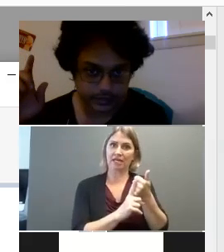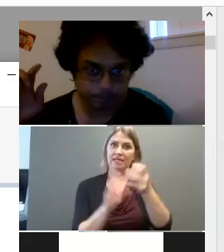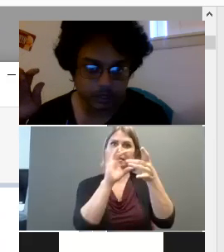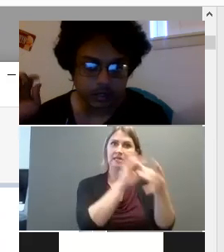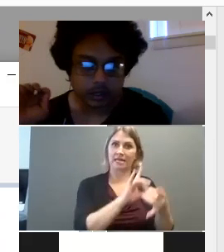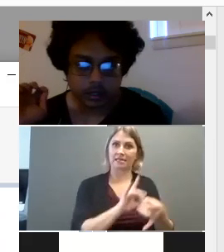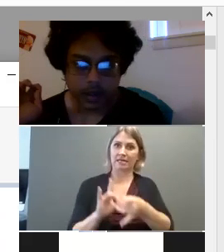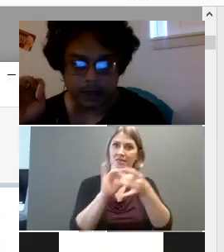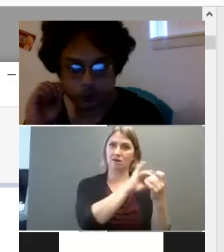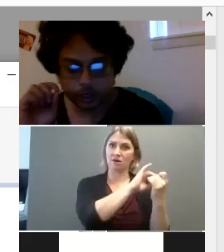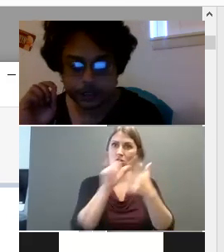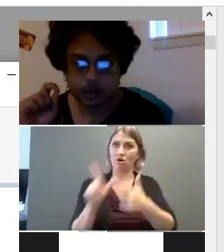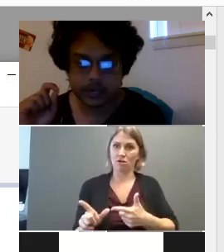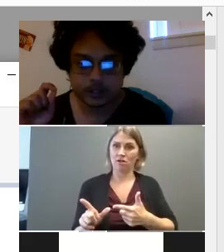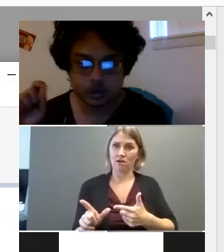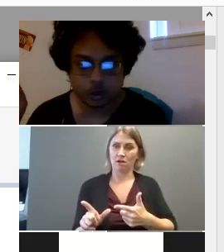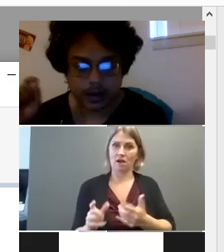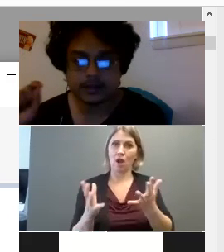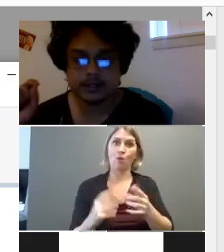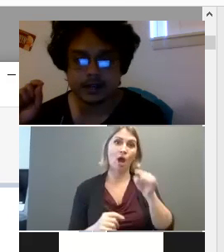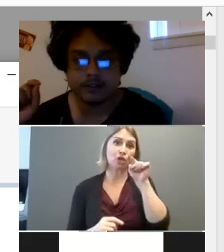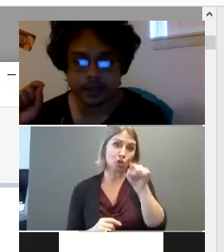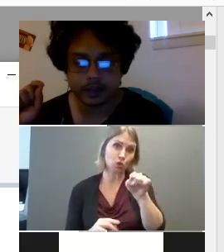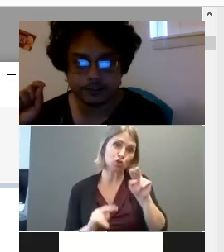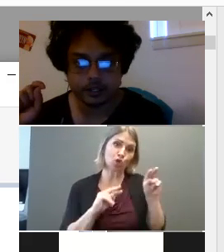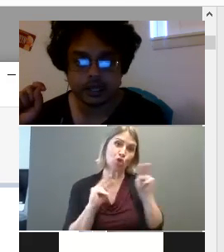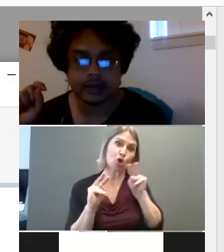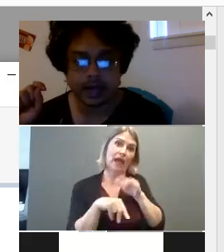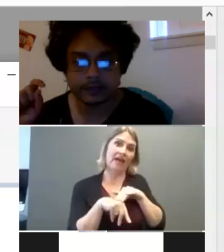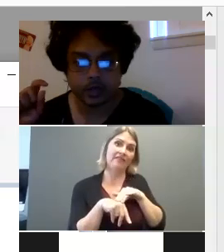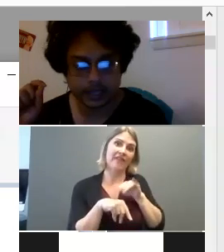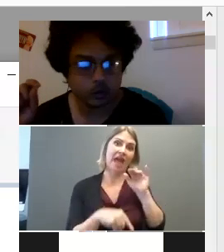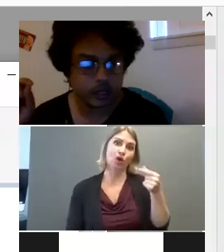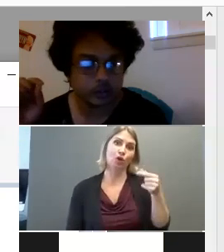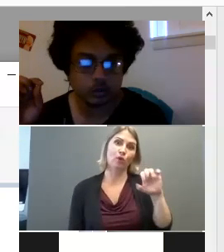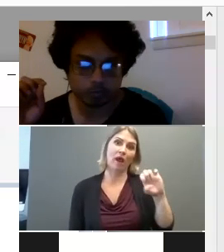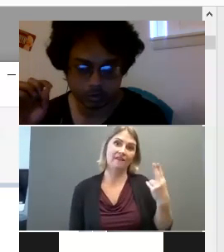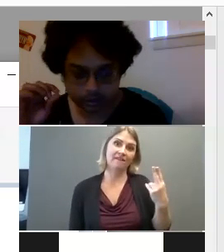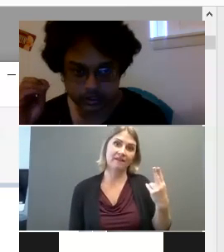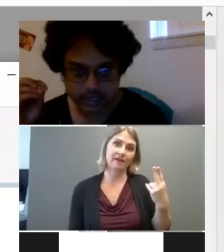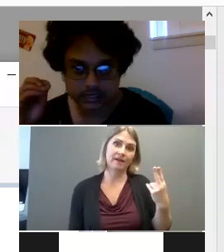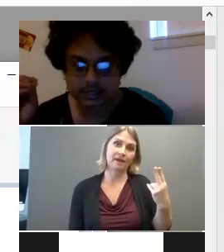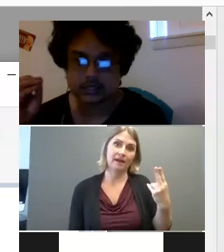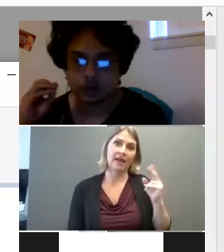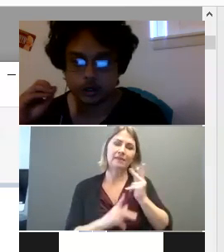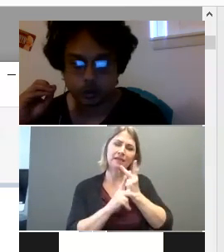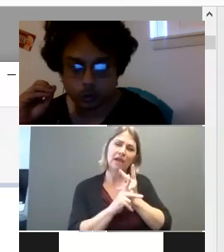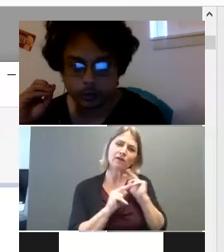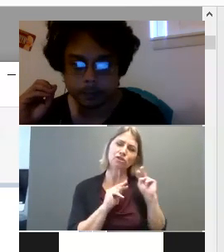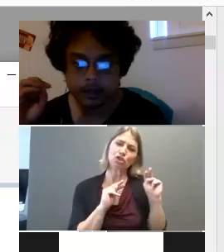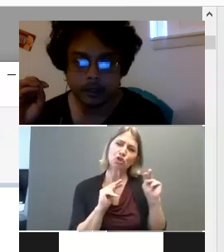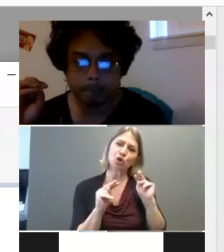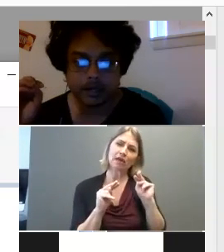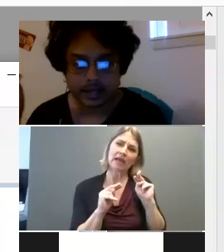other vertex. I want you guys to look at this graph carefully, and I would like you guys to test this on